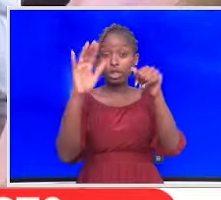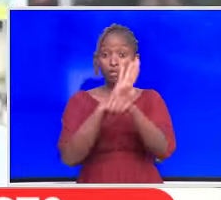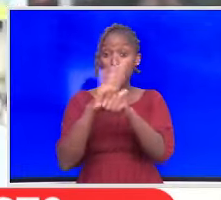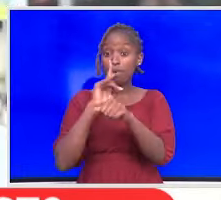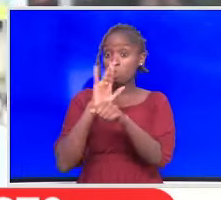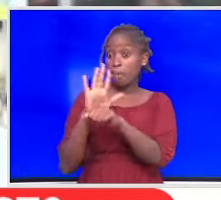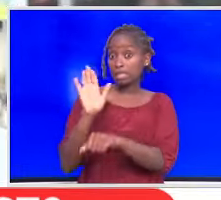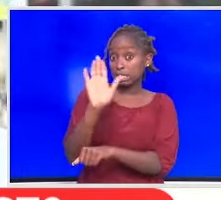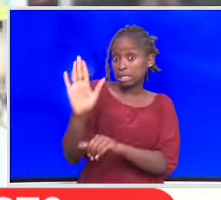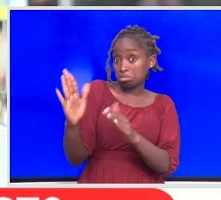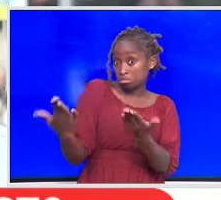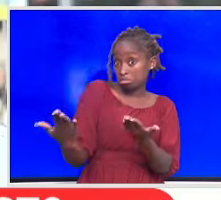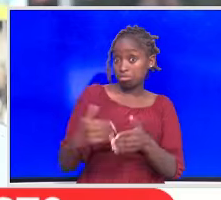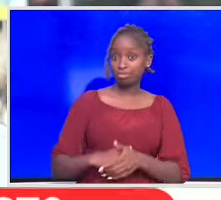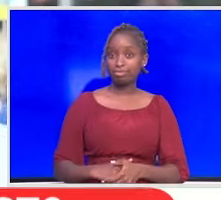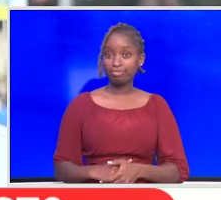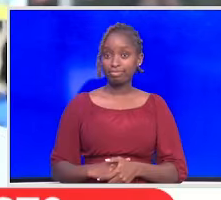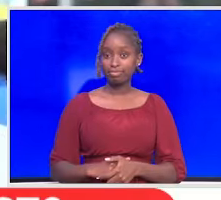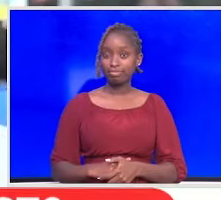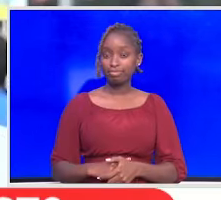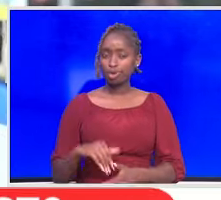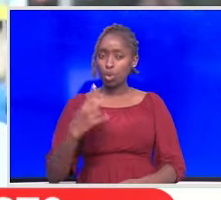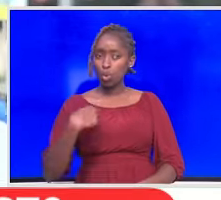promises? I would like to question,